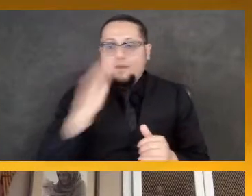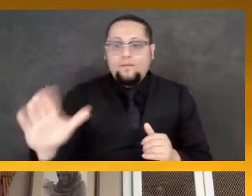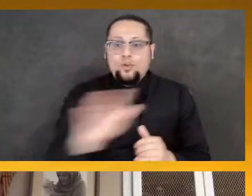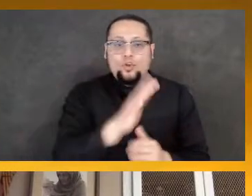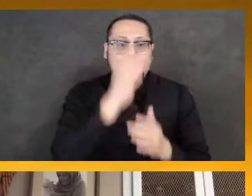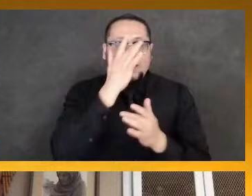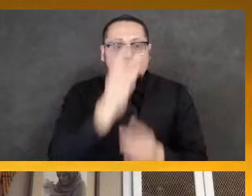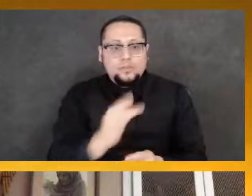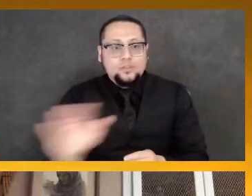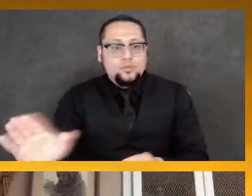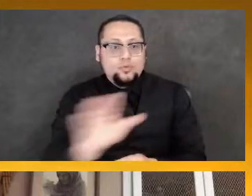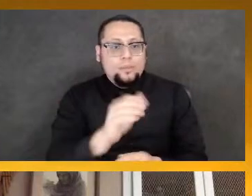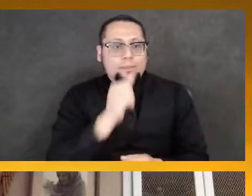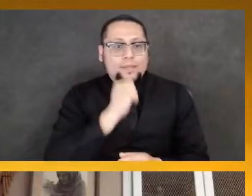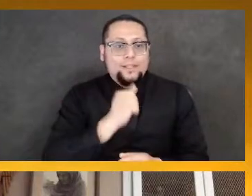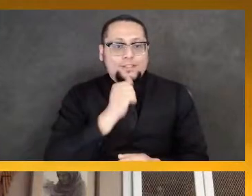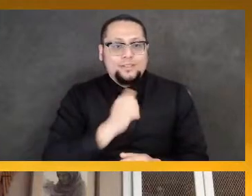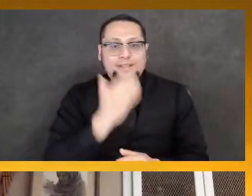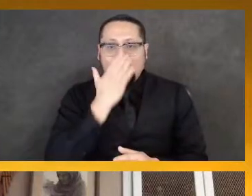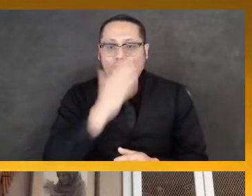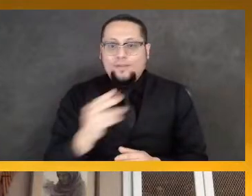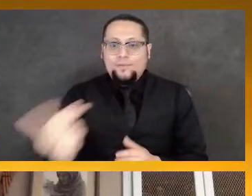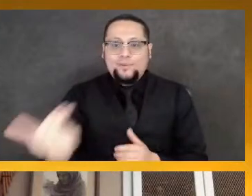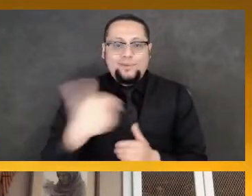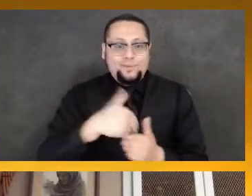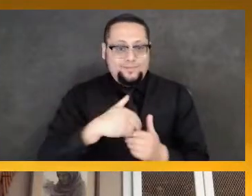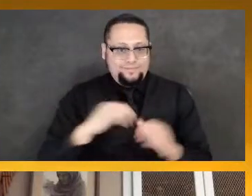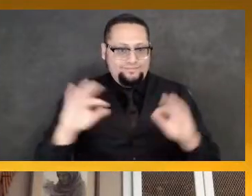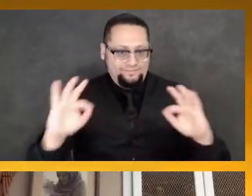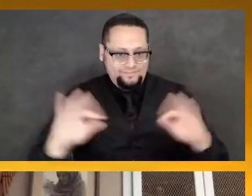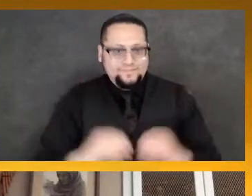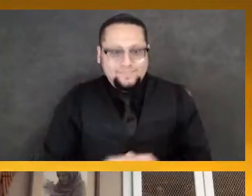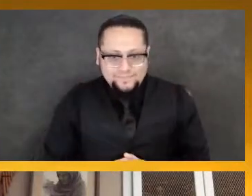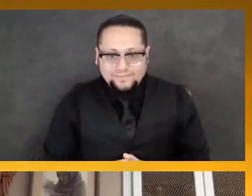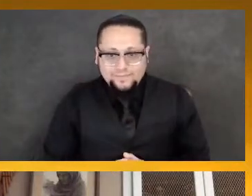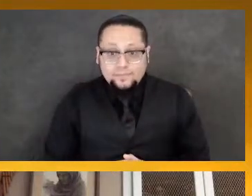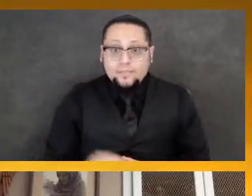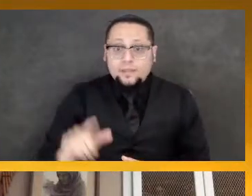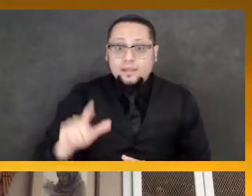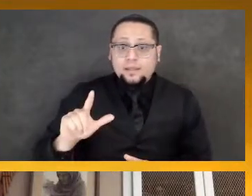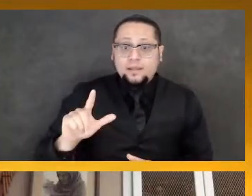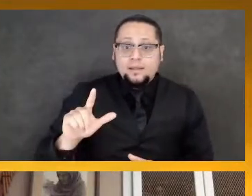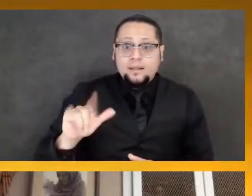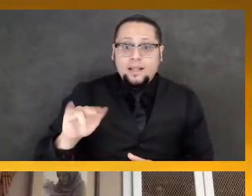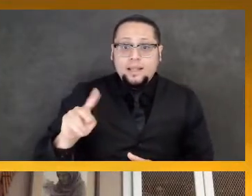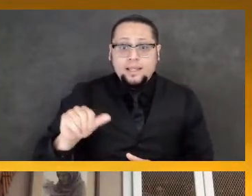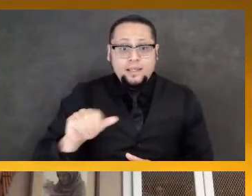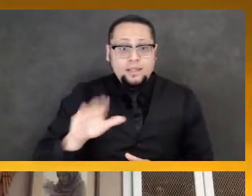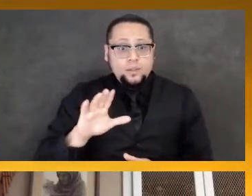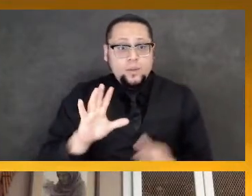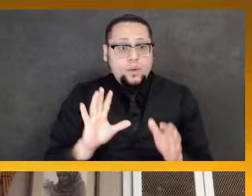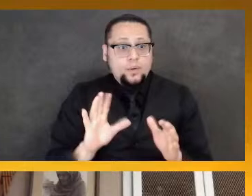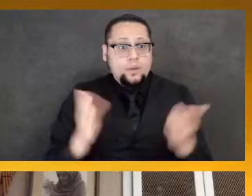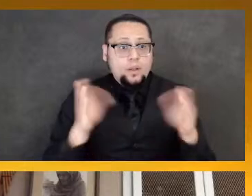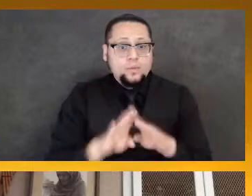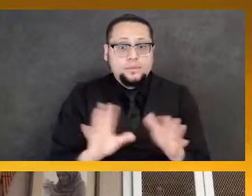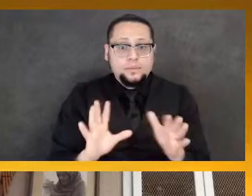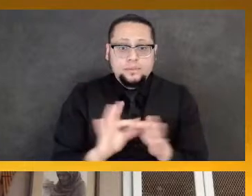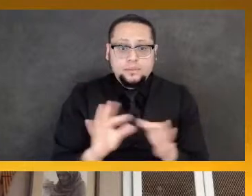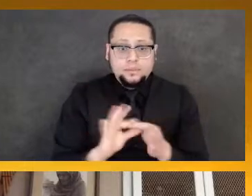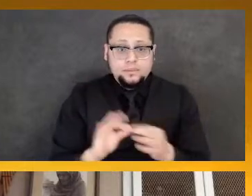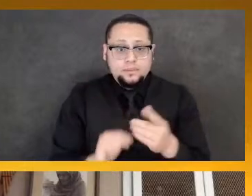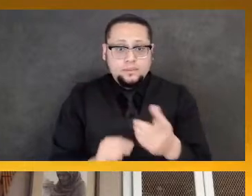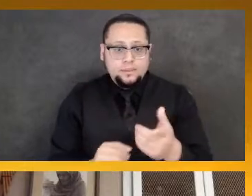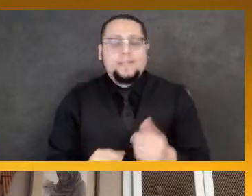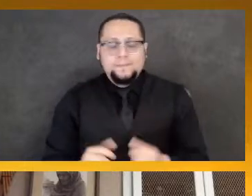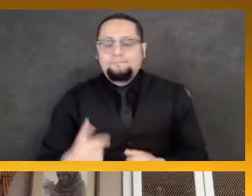sticking with us. Thank you. Linda, if you want to go ahead and say your closing. Thank you. Yeah,